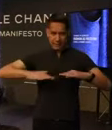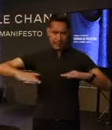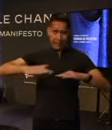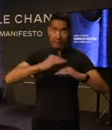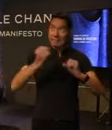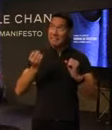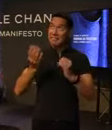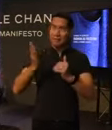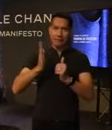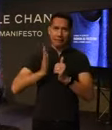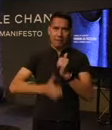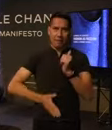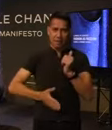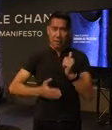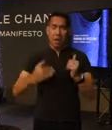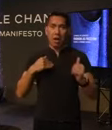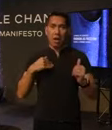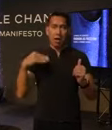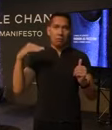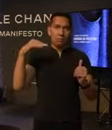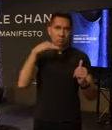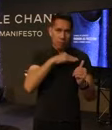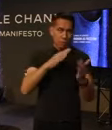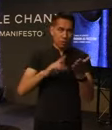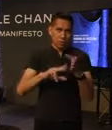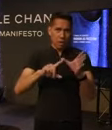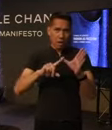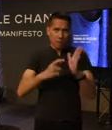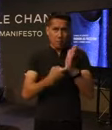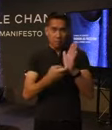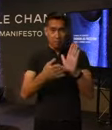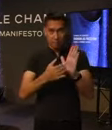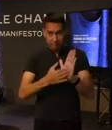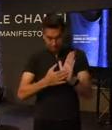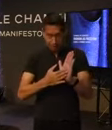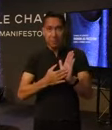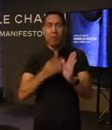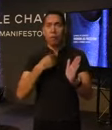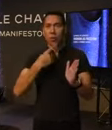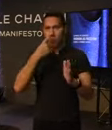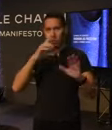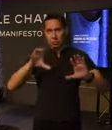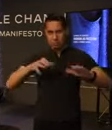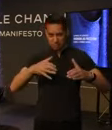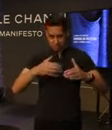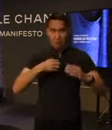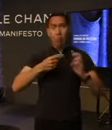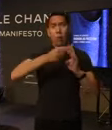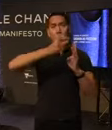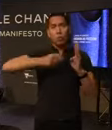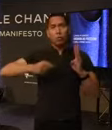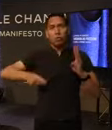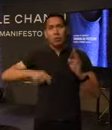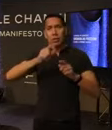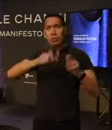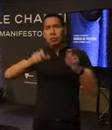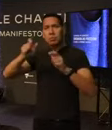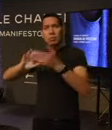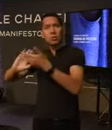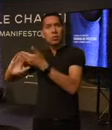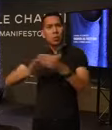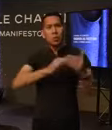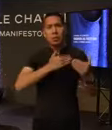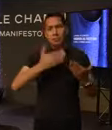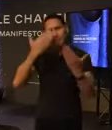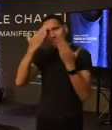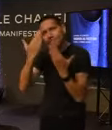Naam, which we now know as Melbourne. I'm on the lands of the Wurundjeri people and pay my respects to them and their